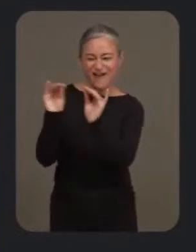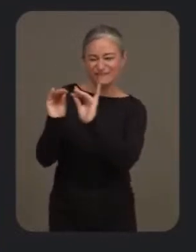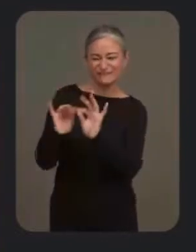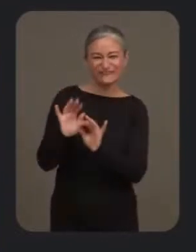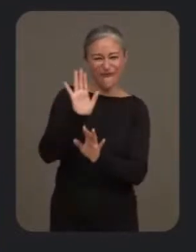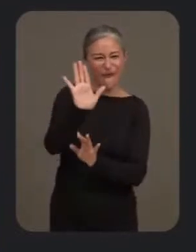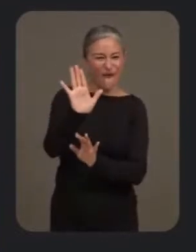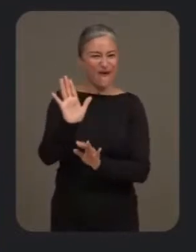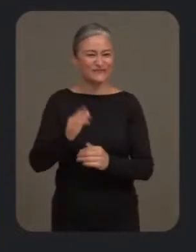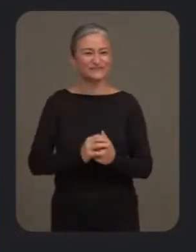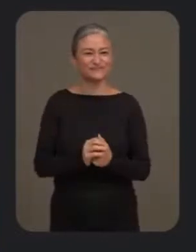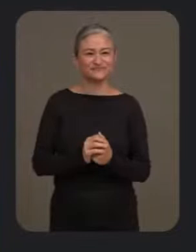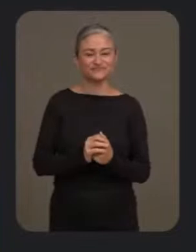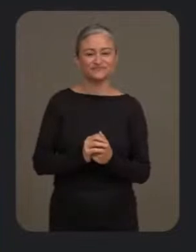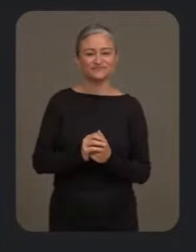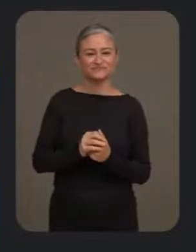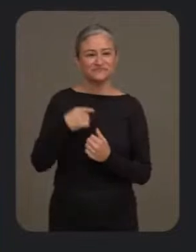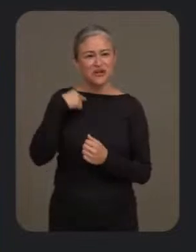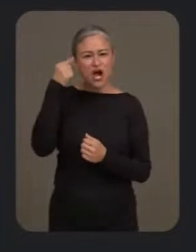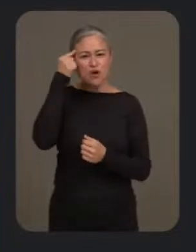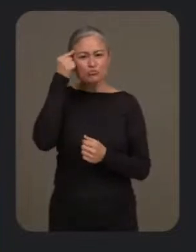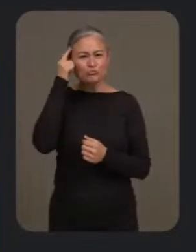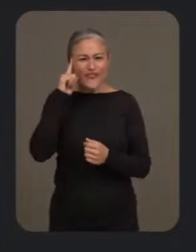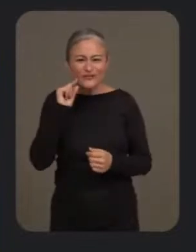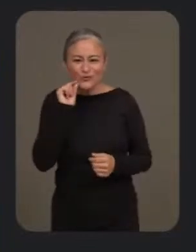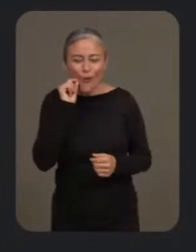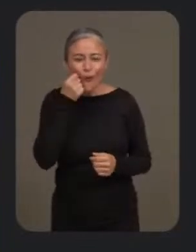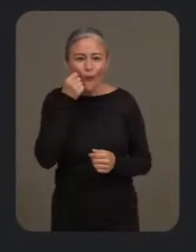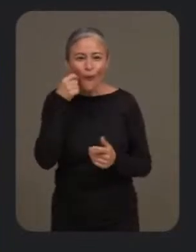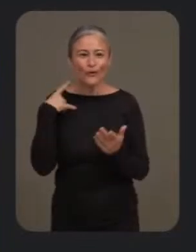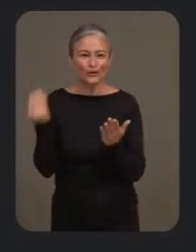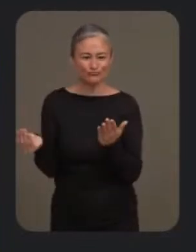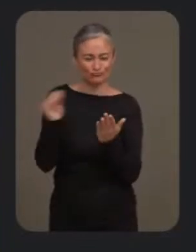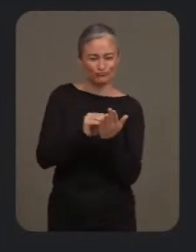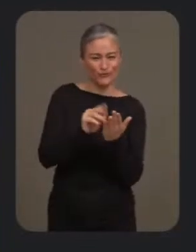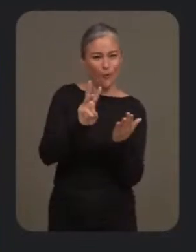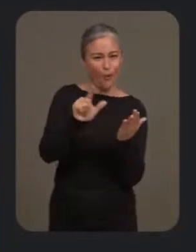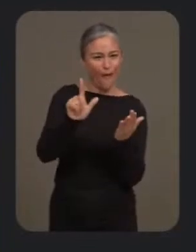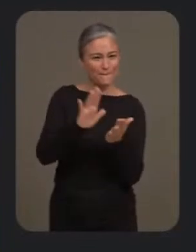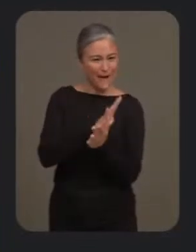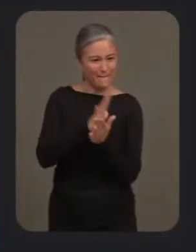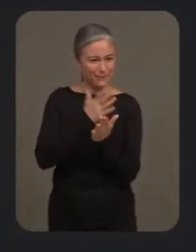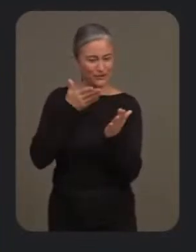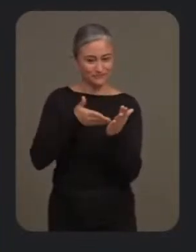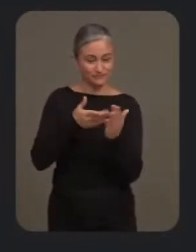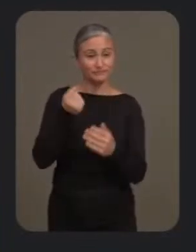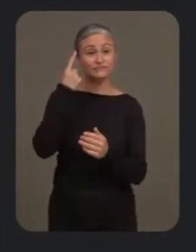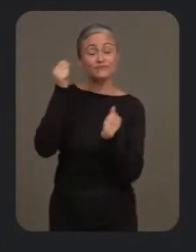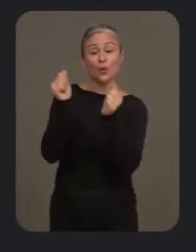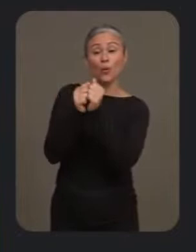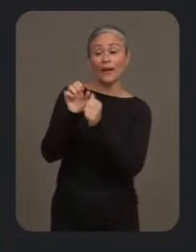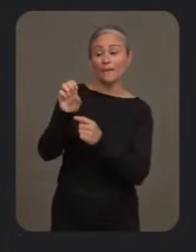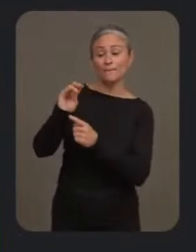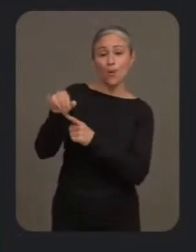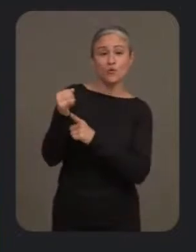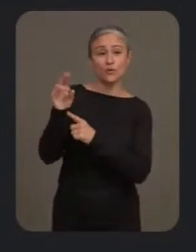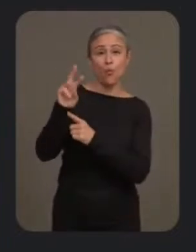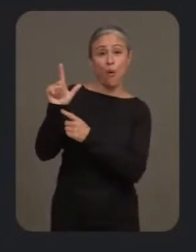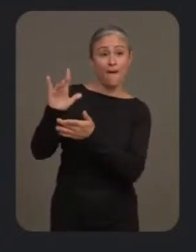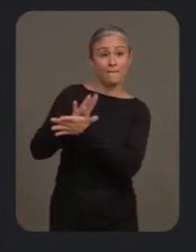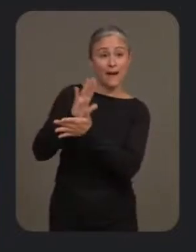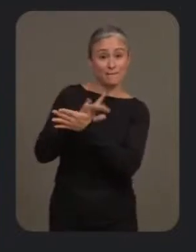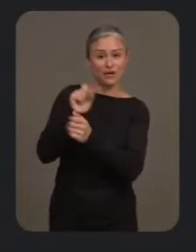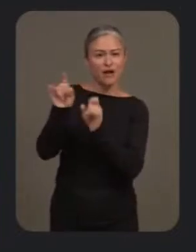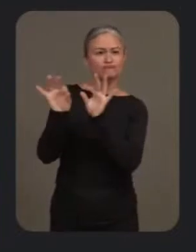yourself, so we thought, wouldn't it be cool to bring them to your wallpaper? So with emoji wallpapers, you choose your